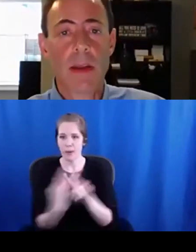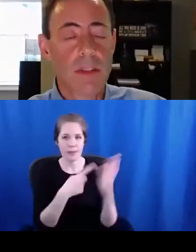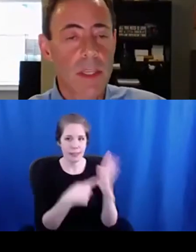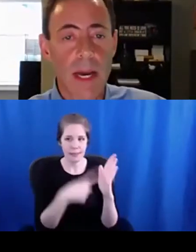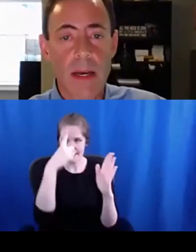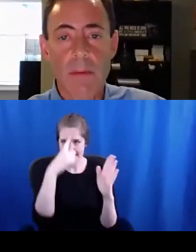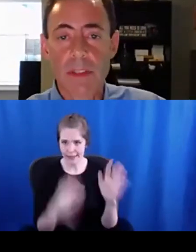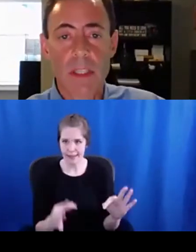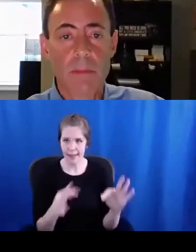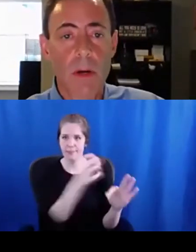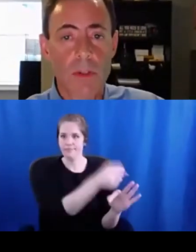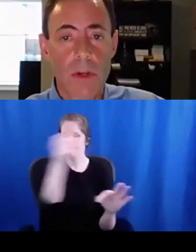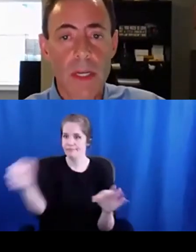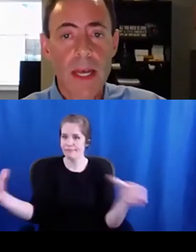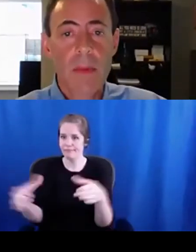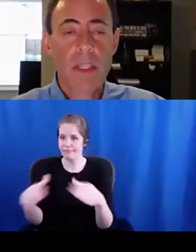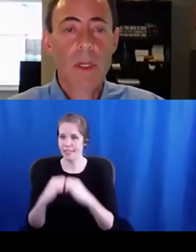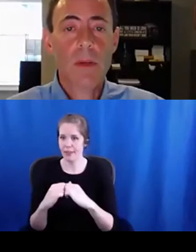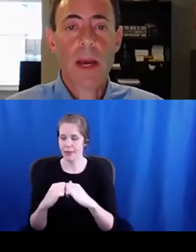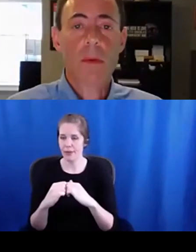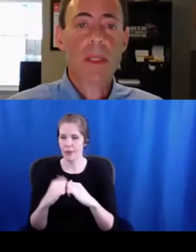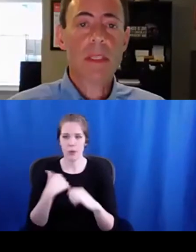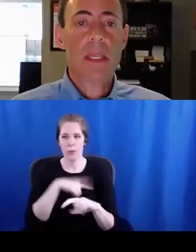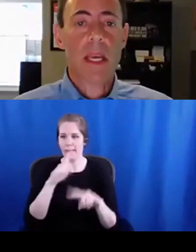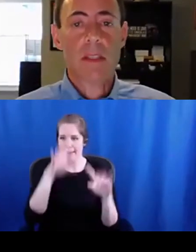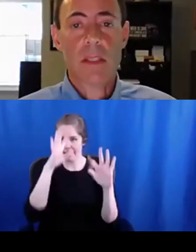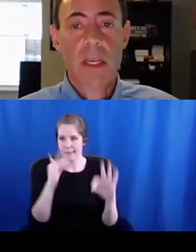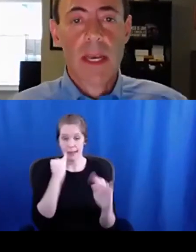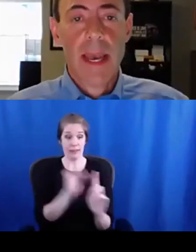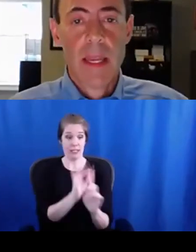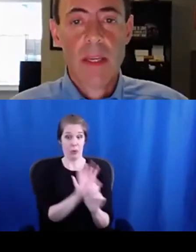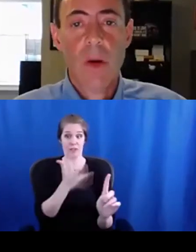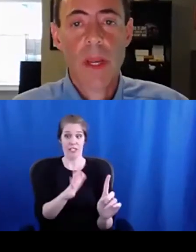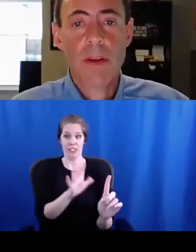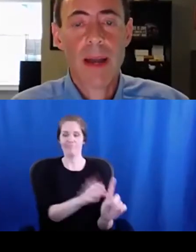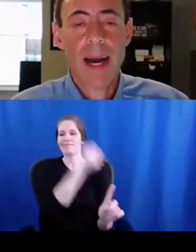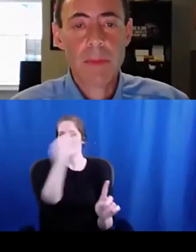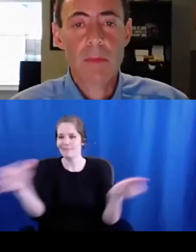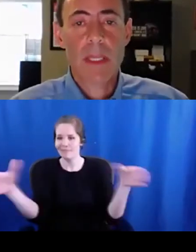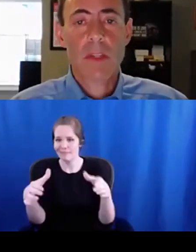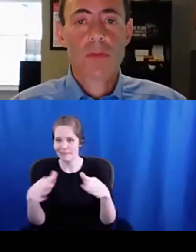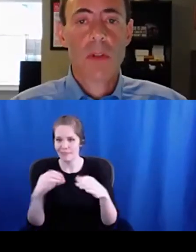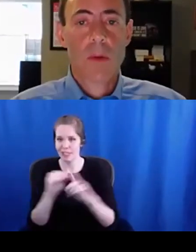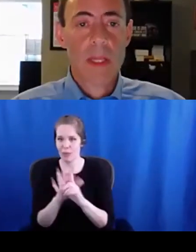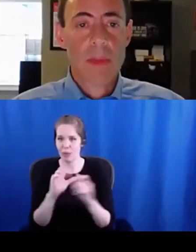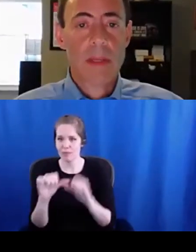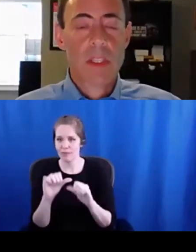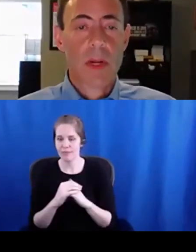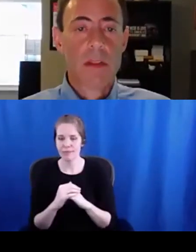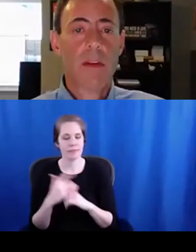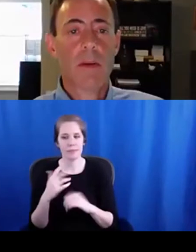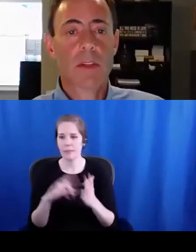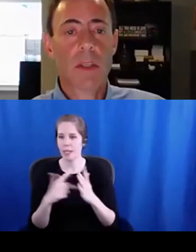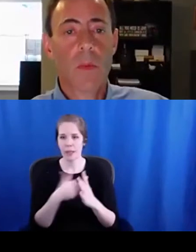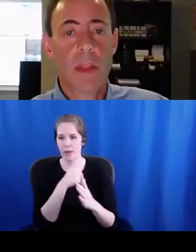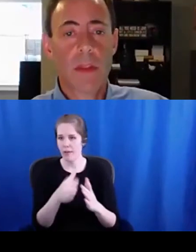looking around to see who had a high-risk exposure, because if we do that, we're missing cases and we are not optimally controlling or limiting the spread of